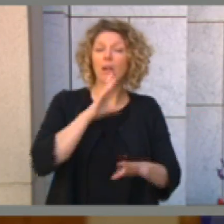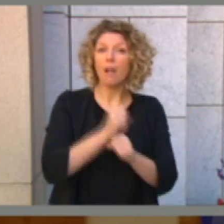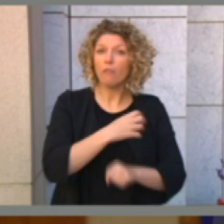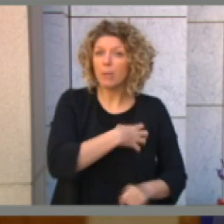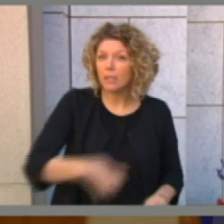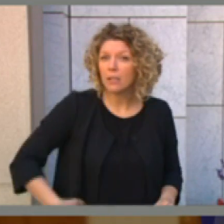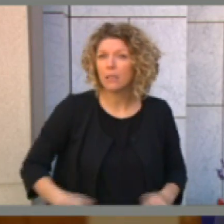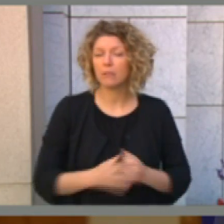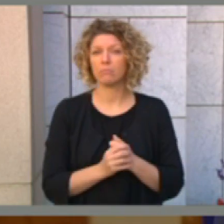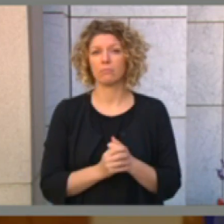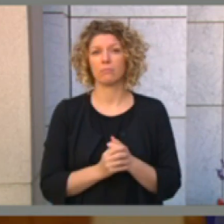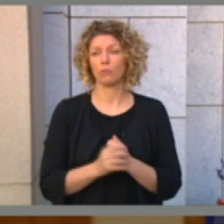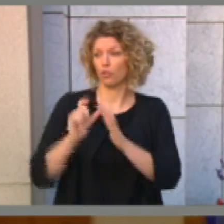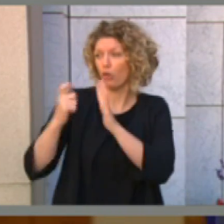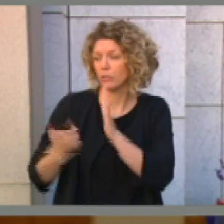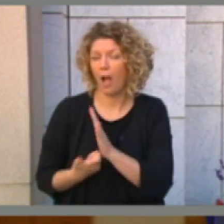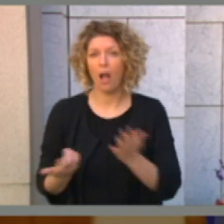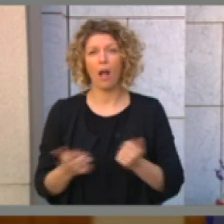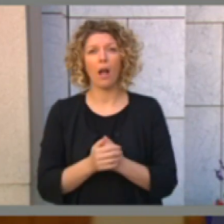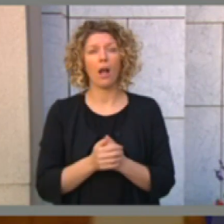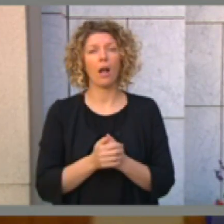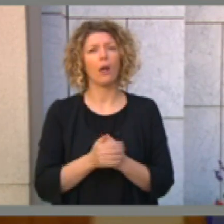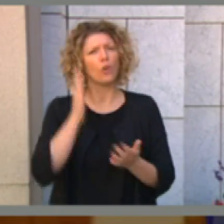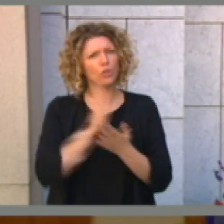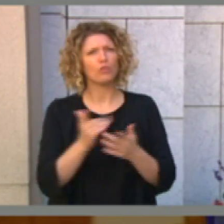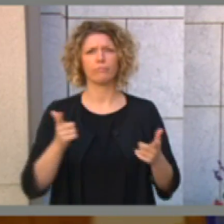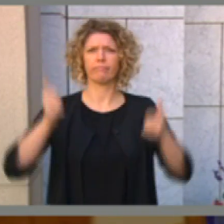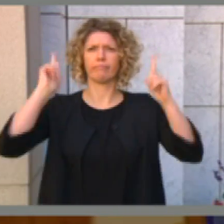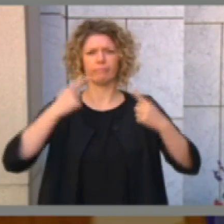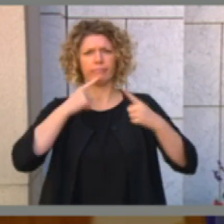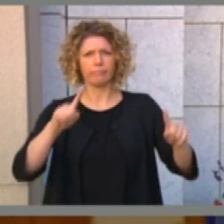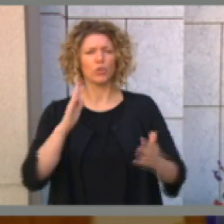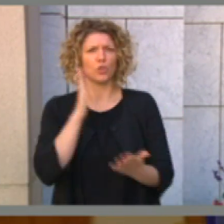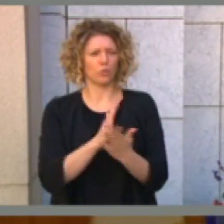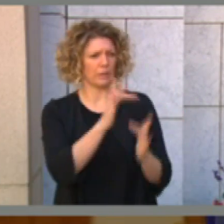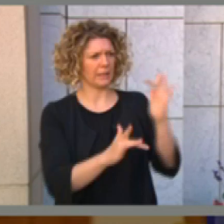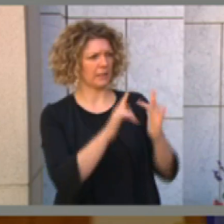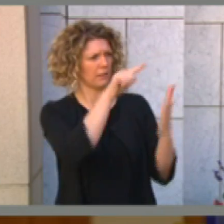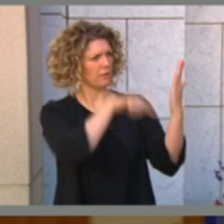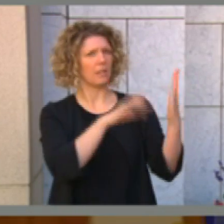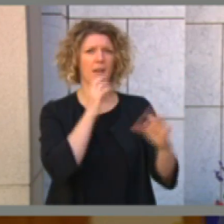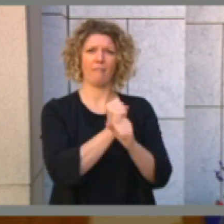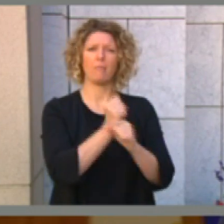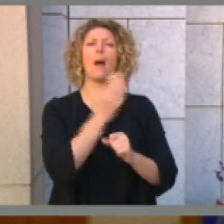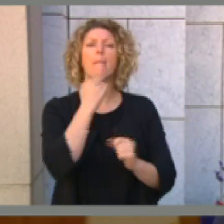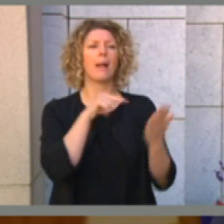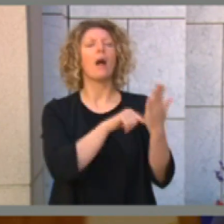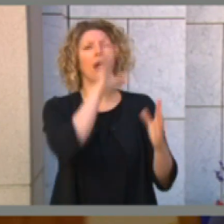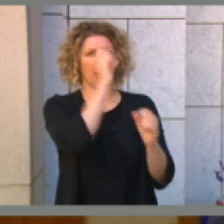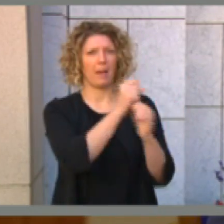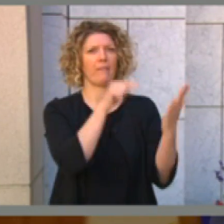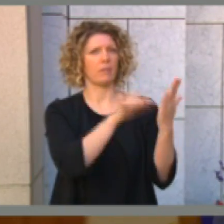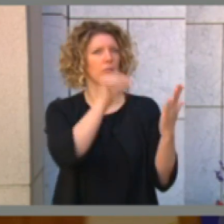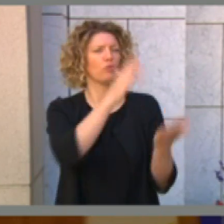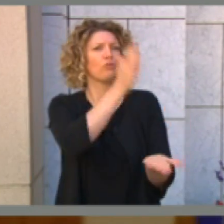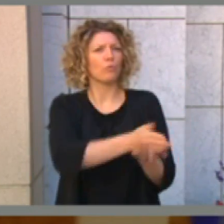hear it from Dr. Murphy, if you hear it from those official sources and websites, that's the information you should follow. If you're hearing it